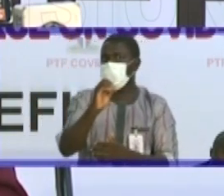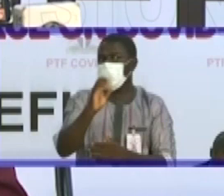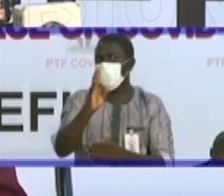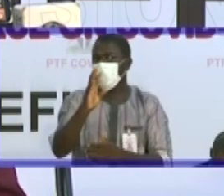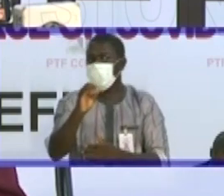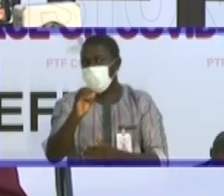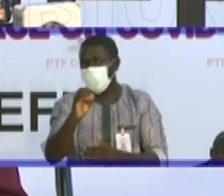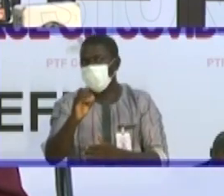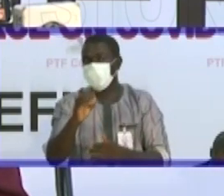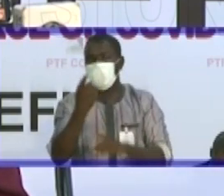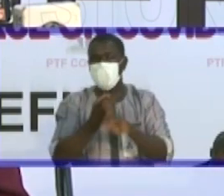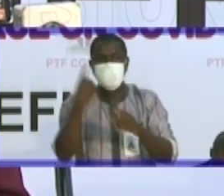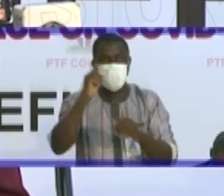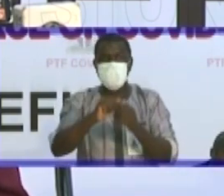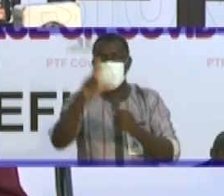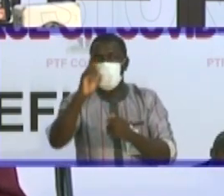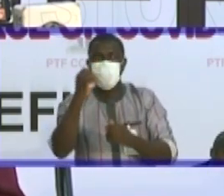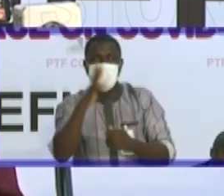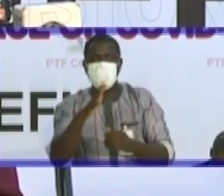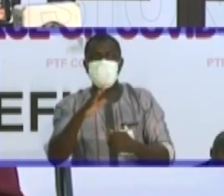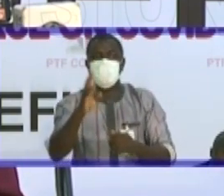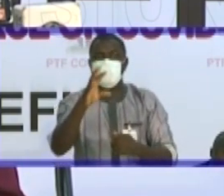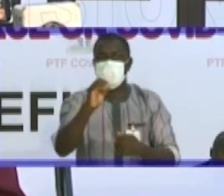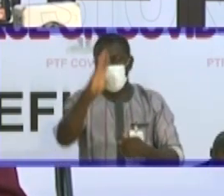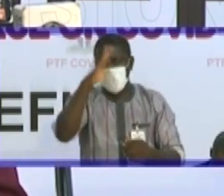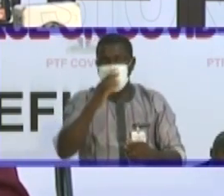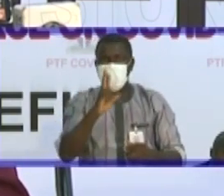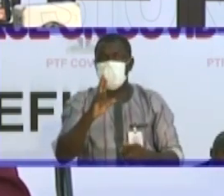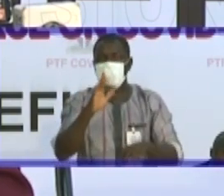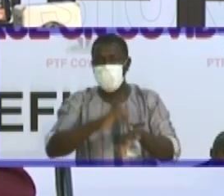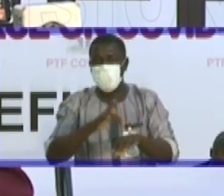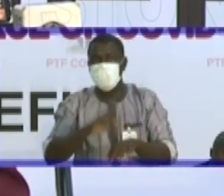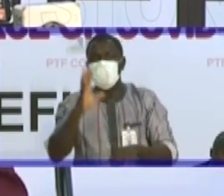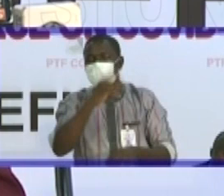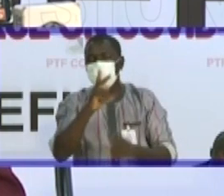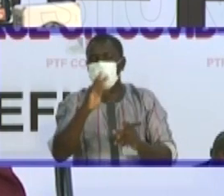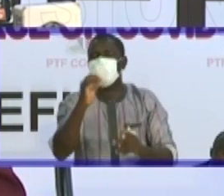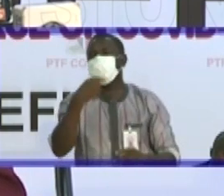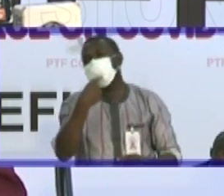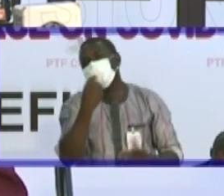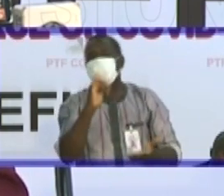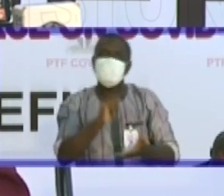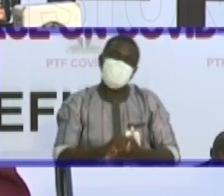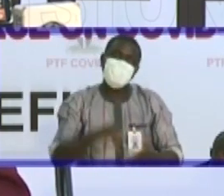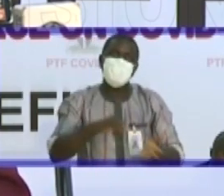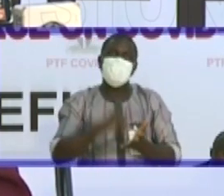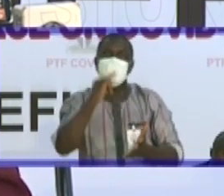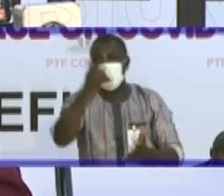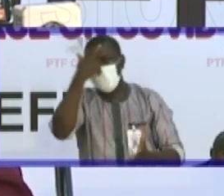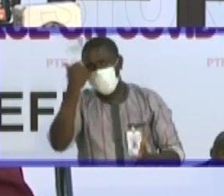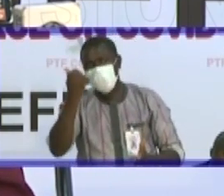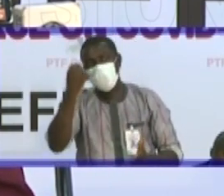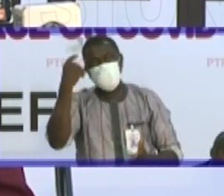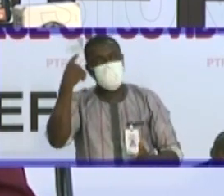infected for every 30 women. And the claim is that it is because the for some reason